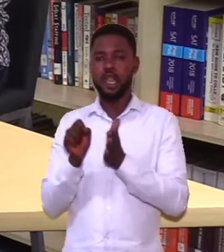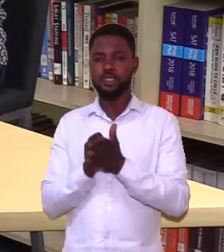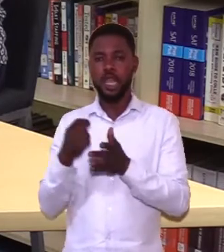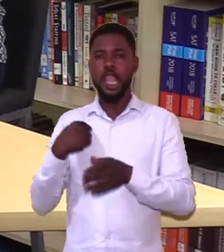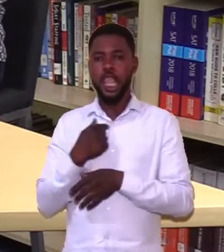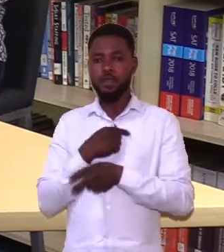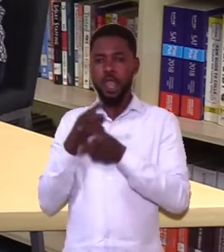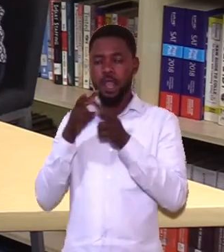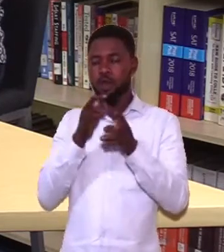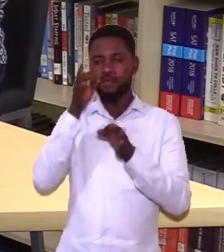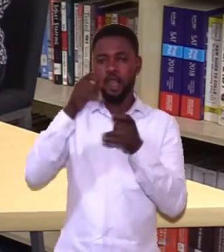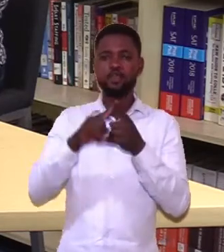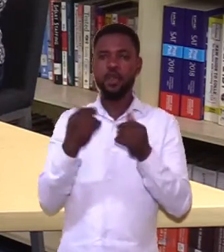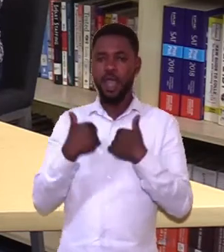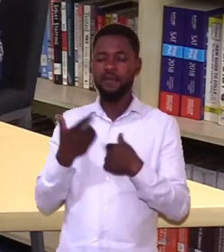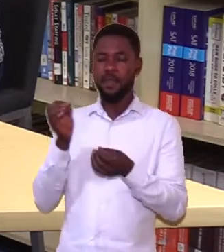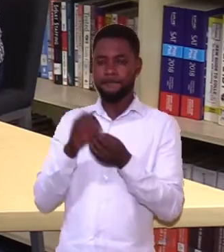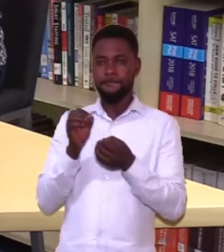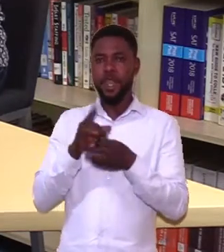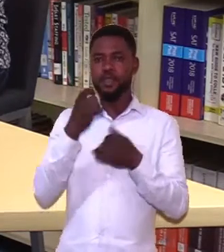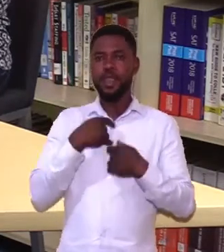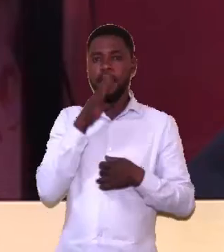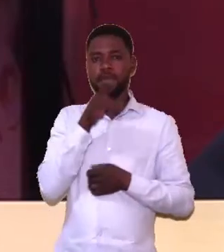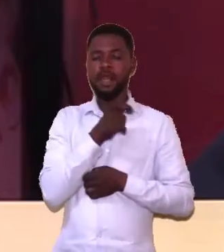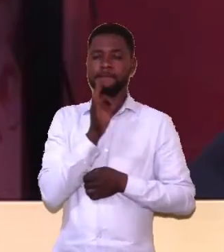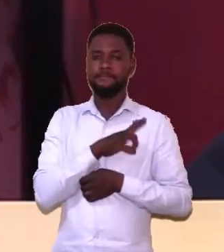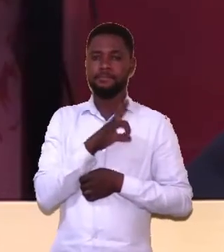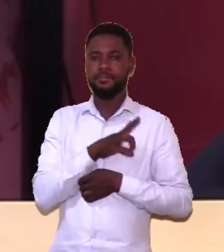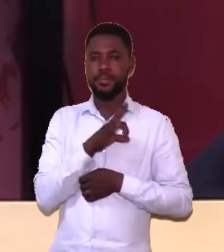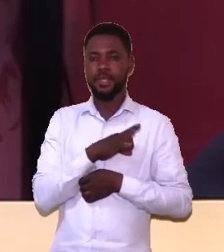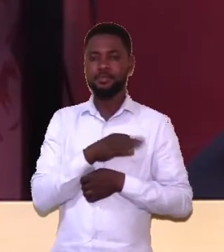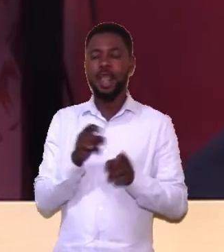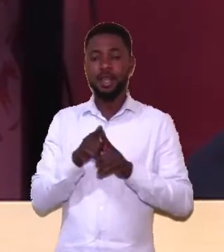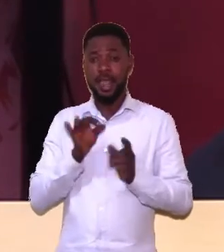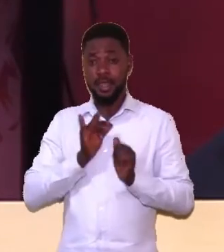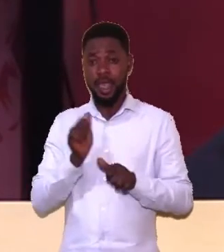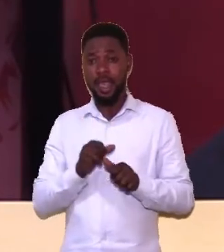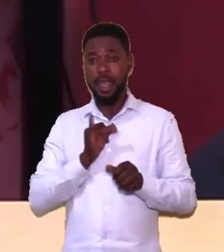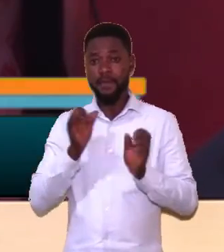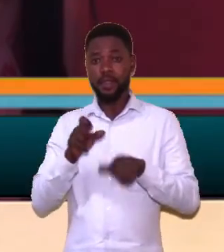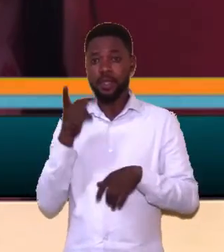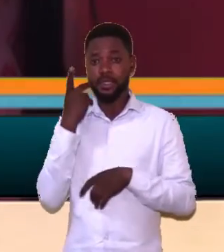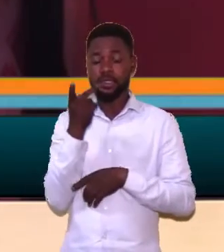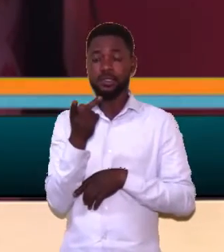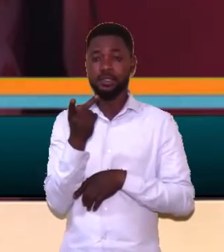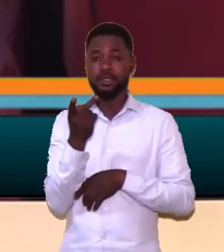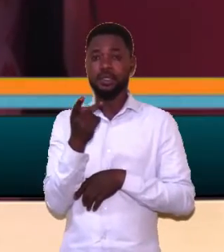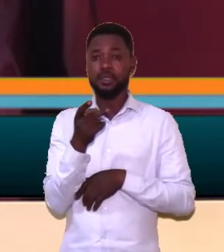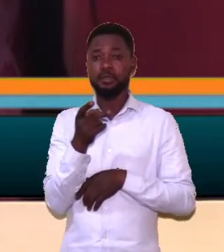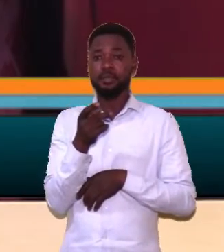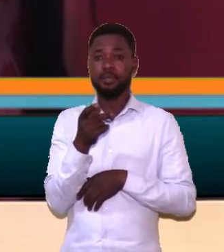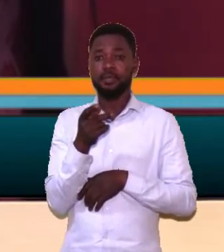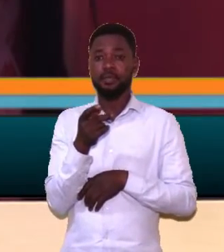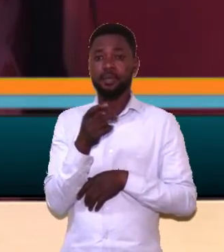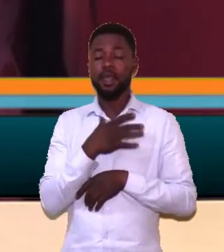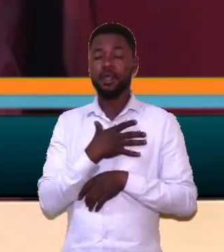State. Yes. And we're looking forward to having you in our Thank you so much. I've been a beneficiary, and I've been Yes. able to, I can say categorically